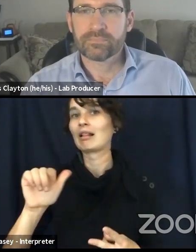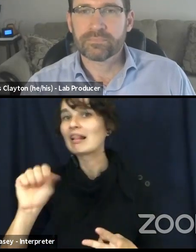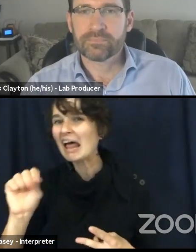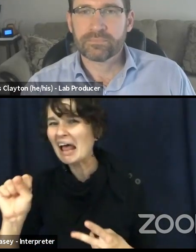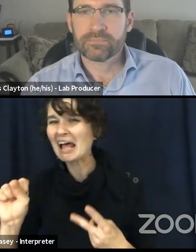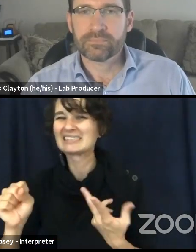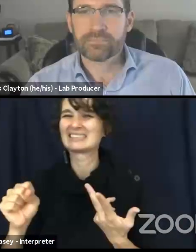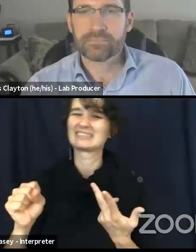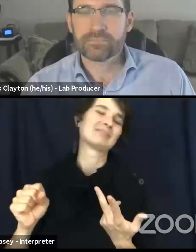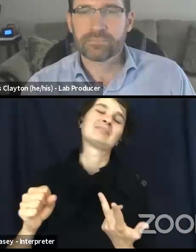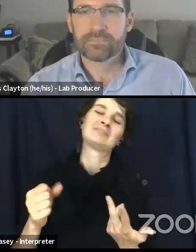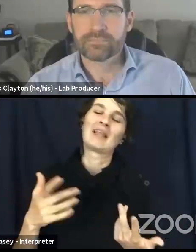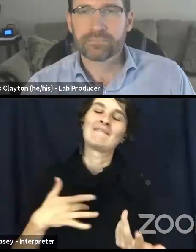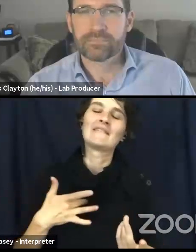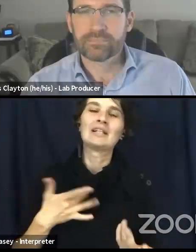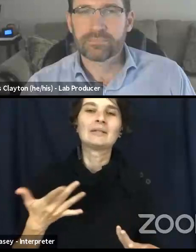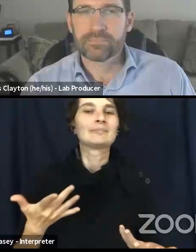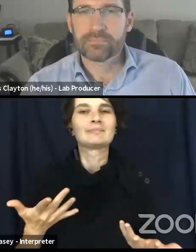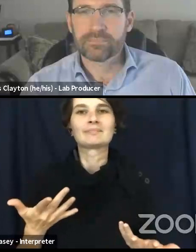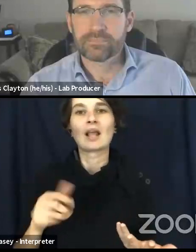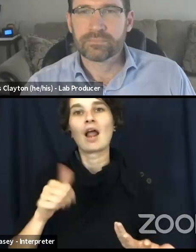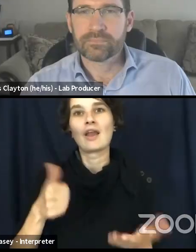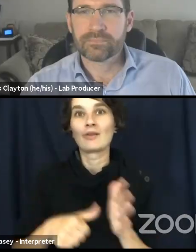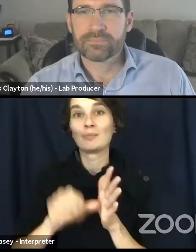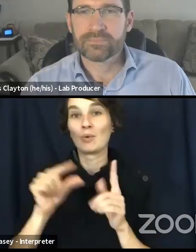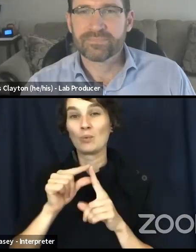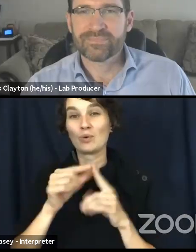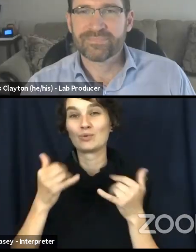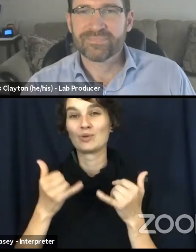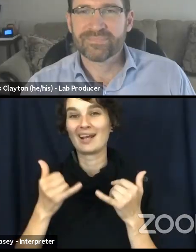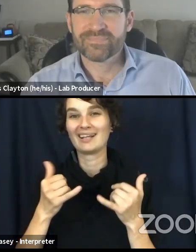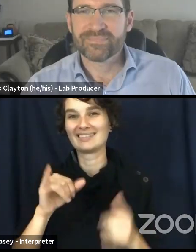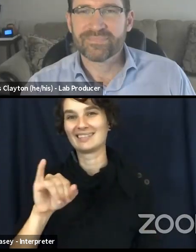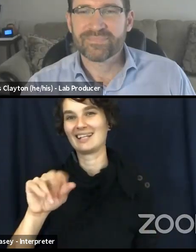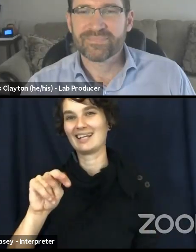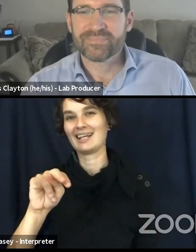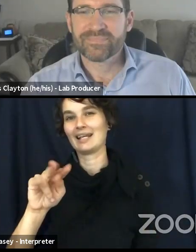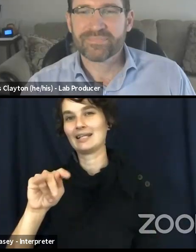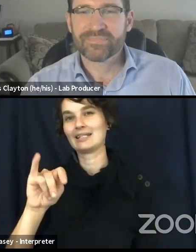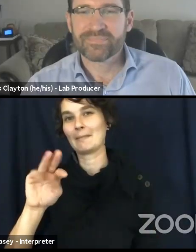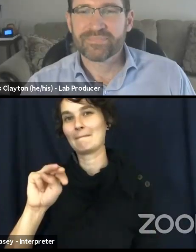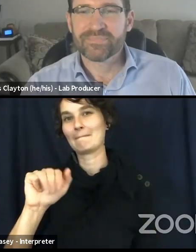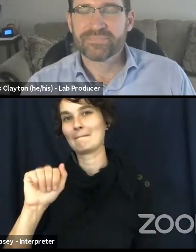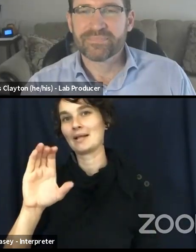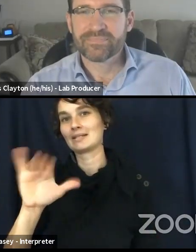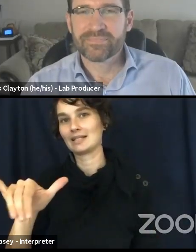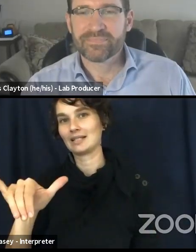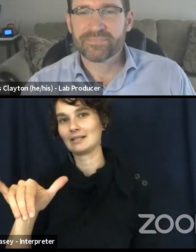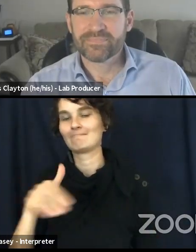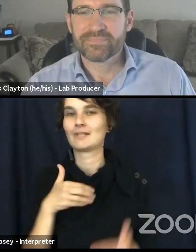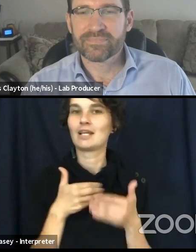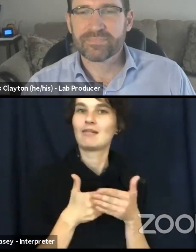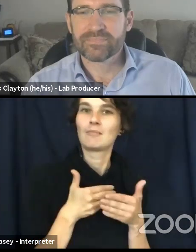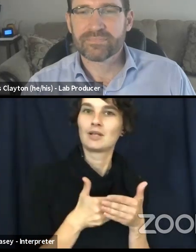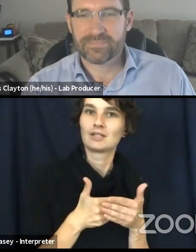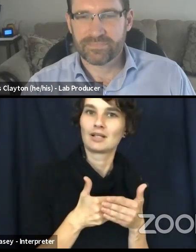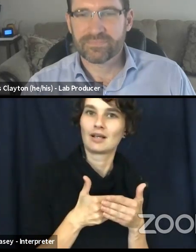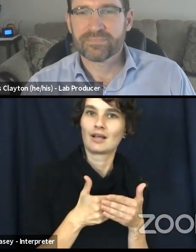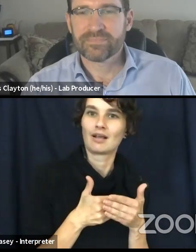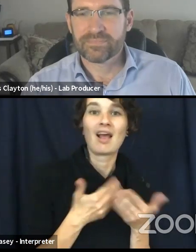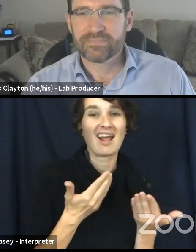I also think, you know, another key word for today is intimacy. And for me, intimacy comes from this process-oriented approach as well, rather